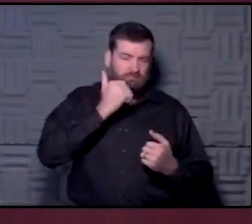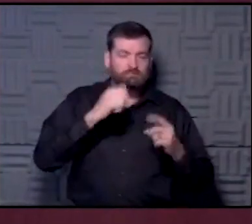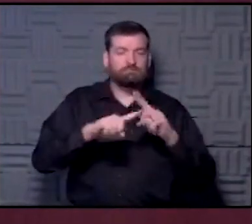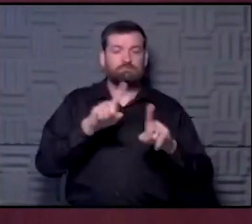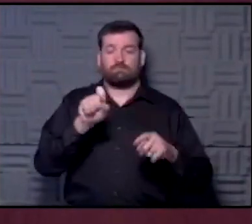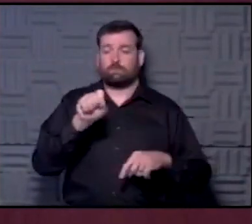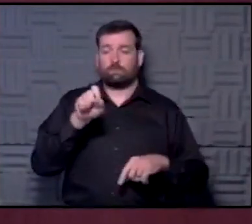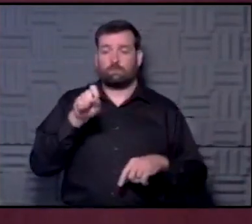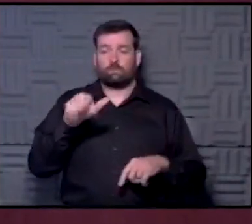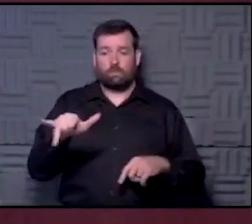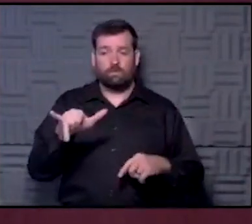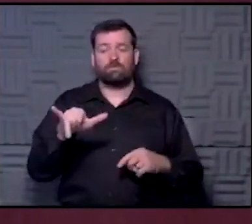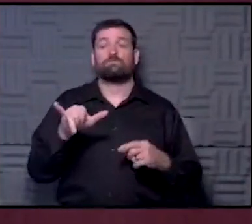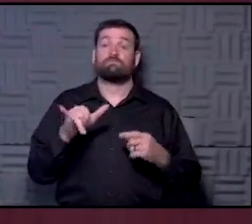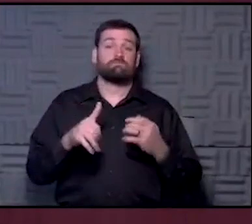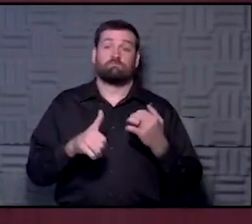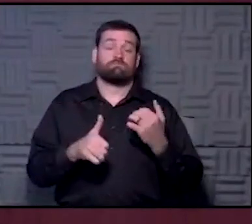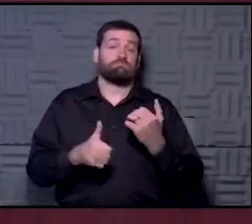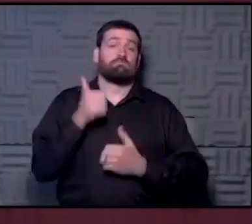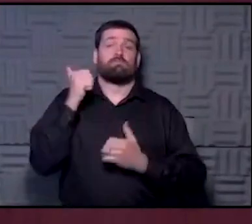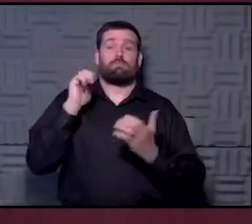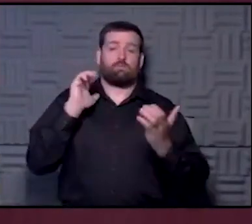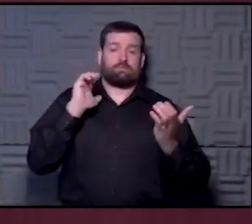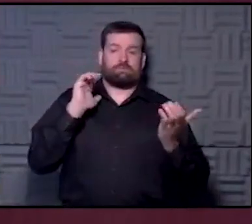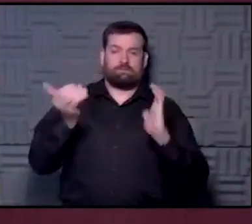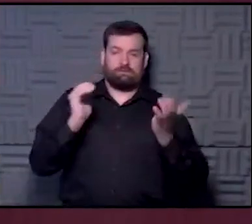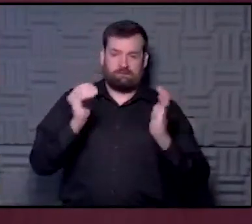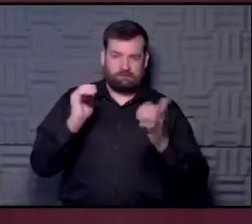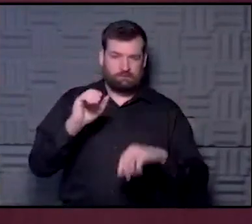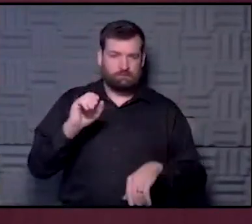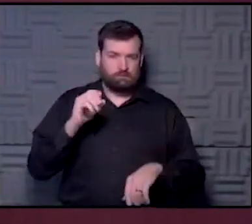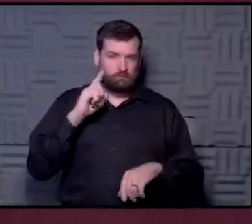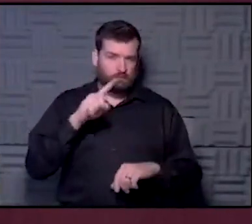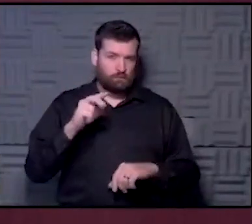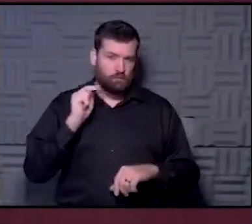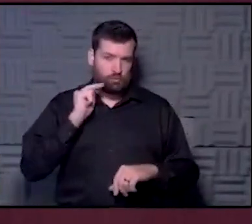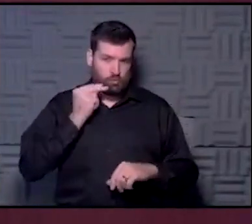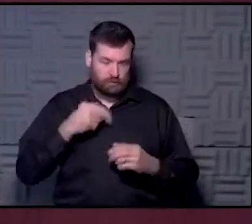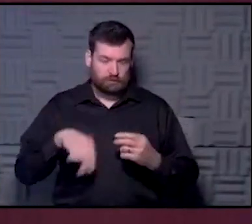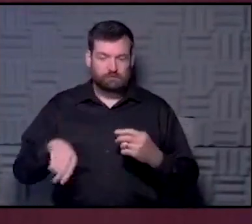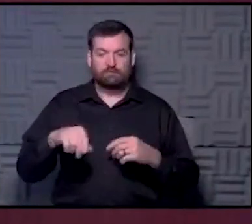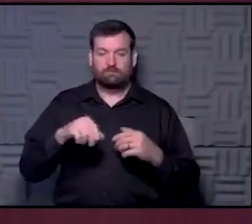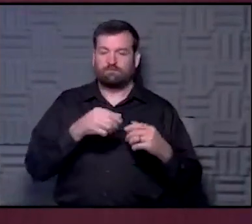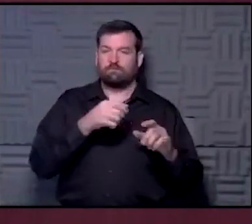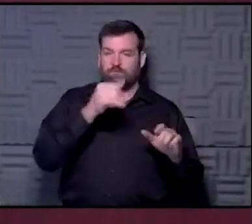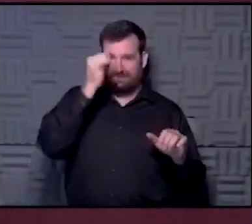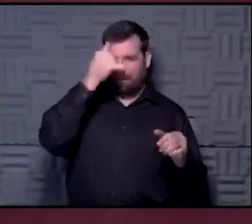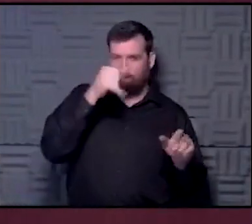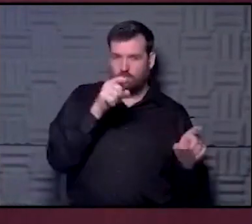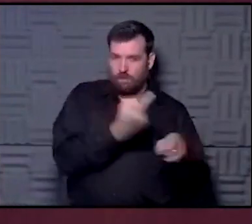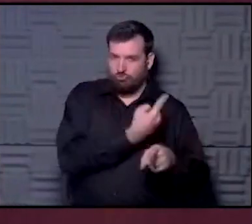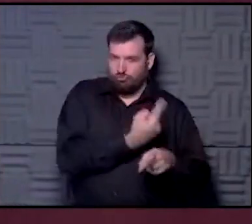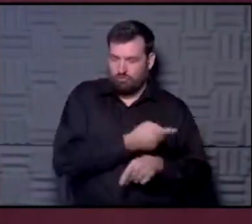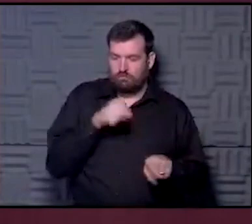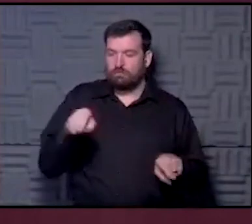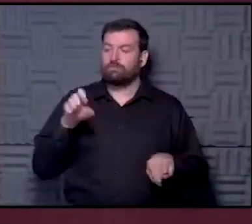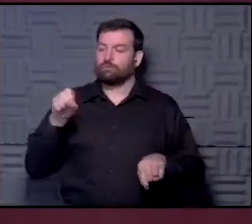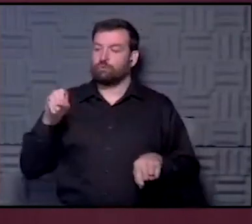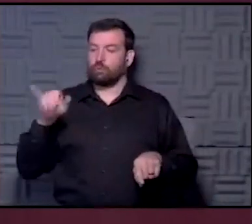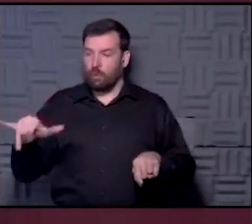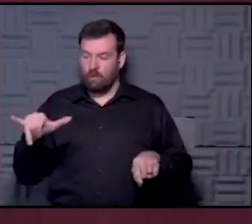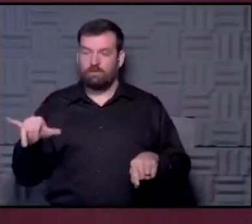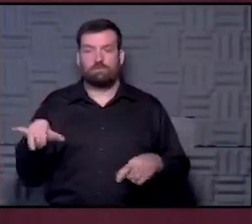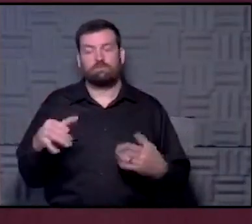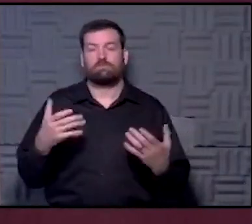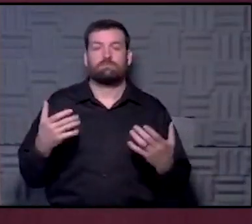soy milk, so the most comparable in nutritional value to cow's milk. So I'm talking, that full